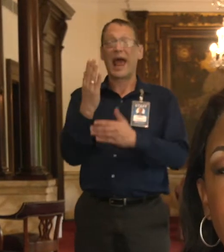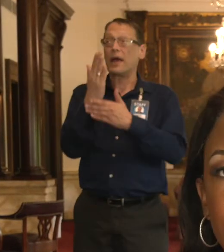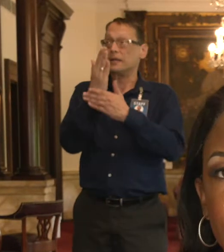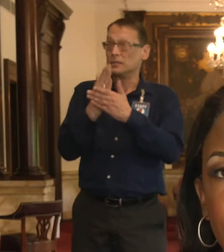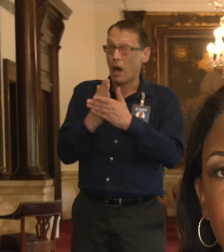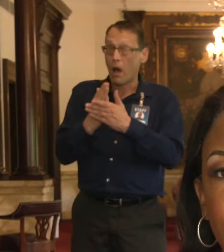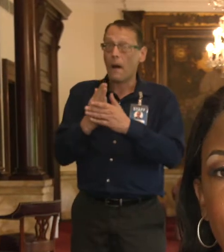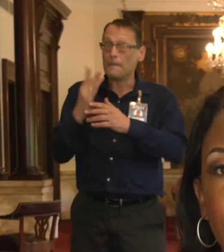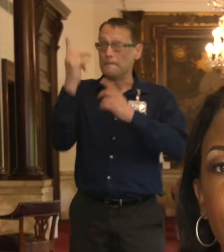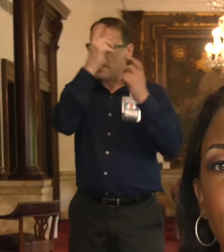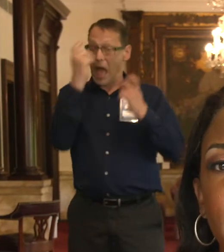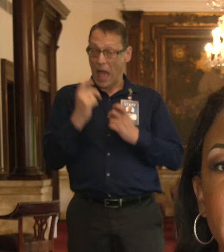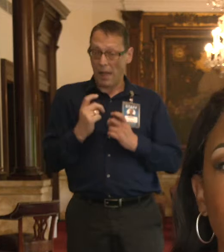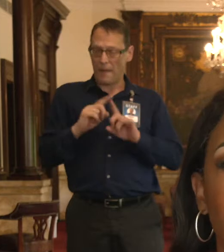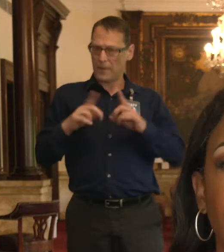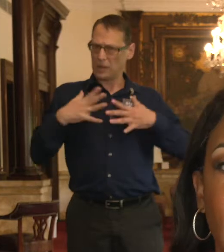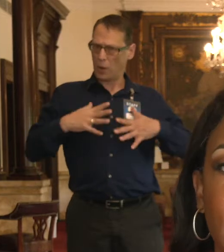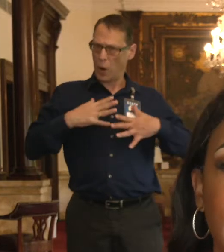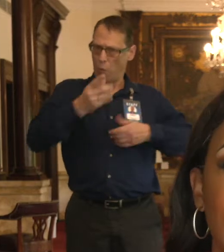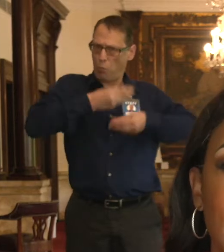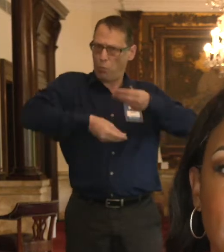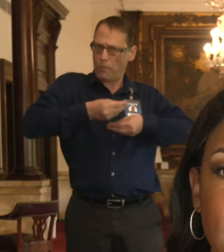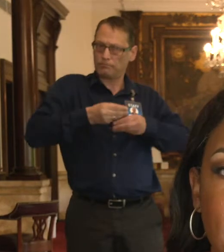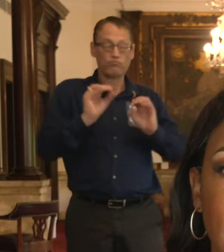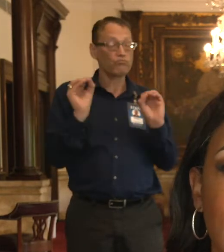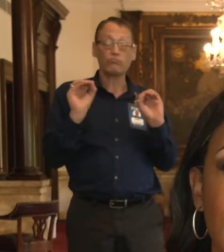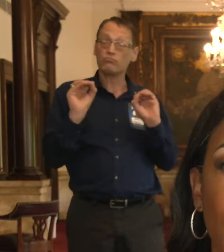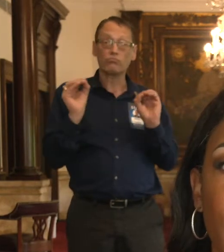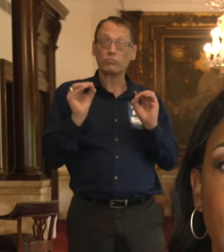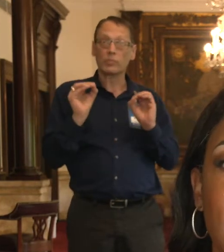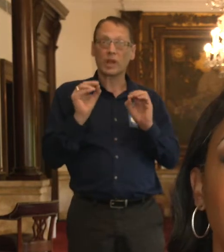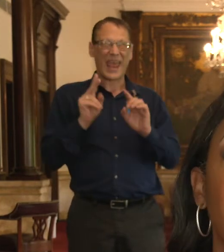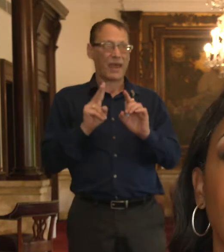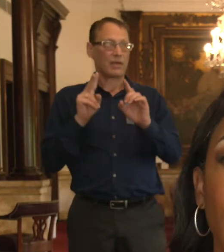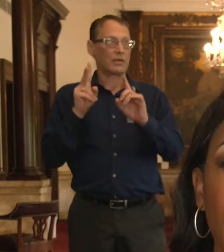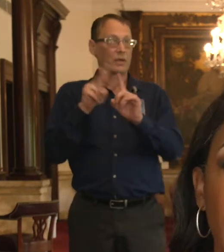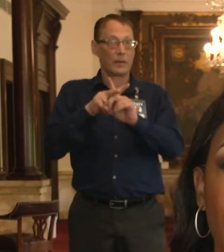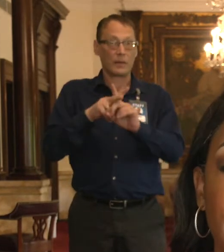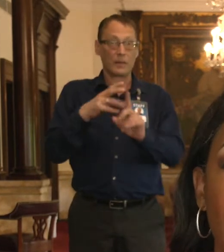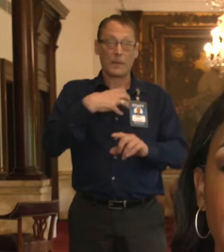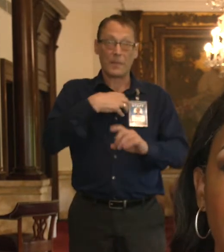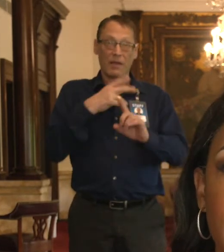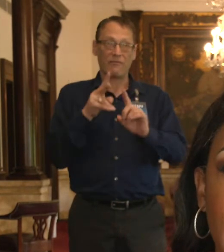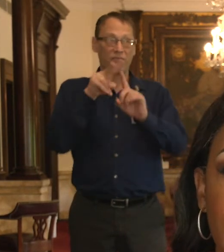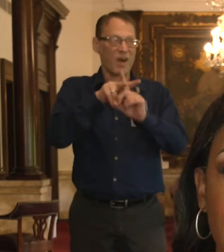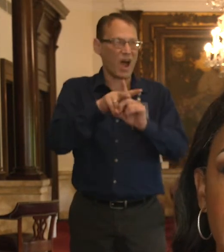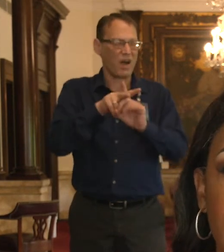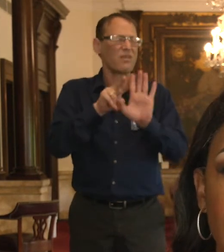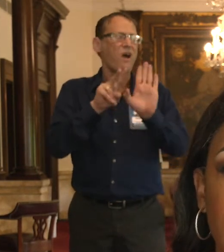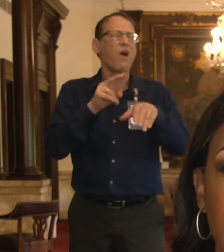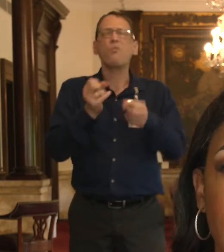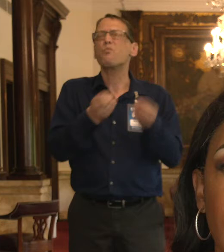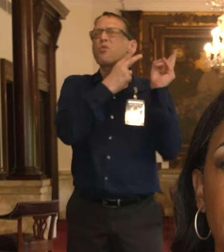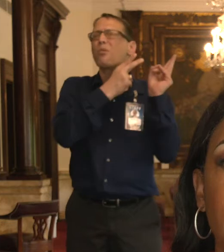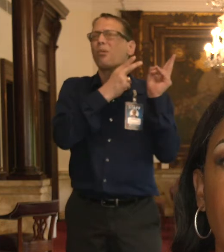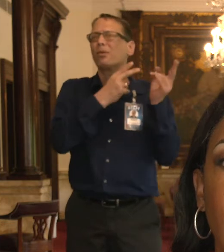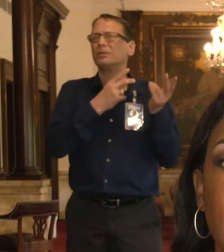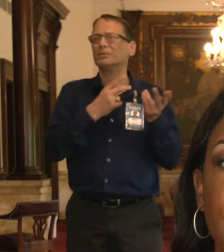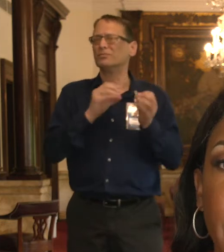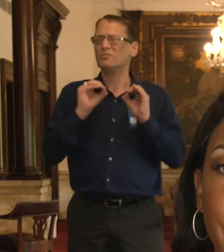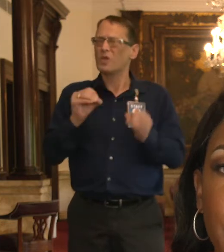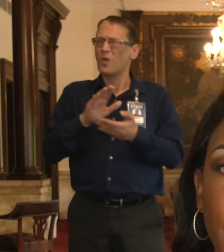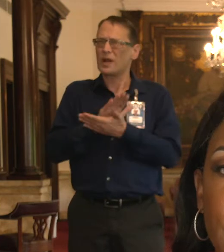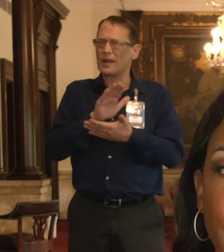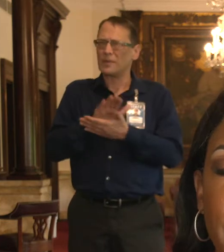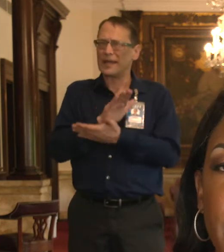were maced in. Complaints were filed inconsistently. Some were simply thrown out without proper documentation. And